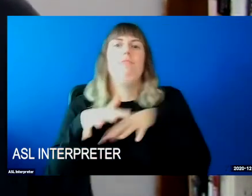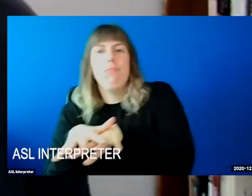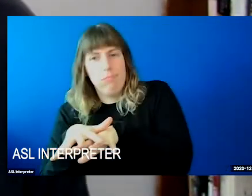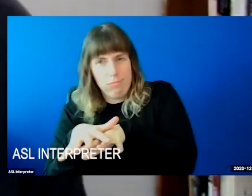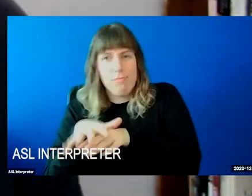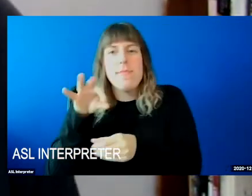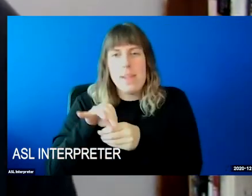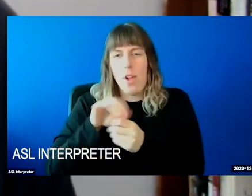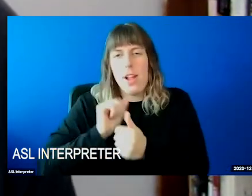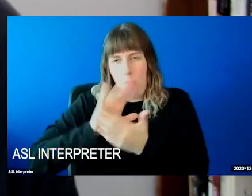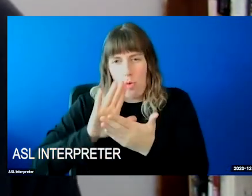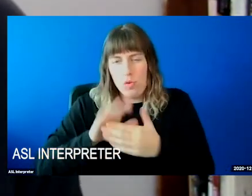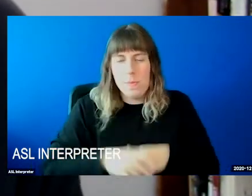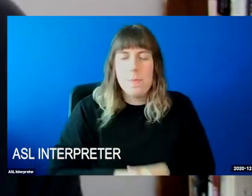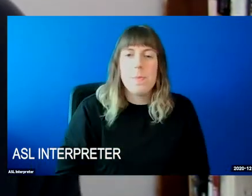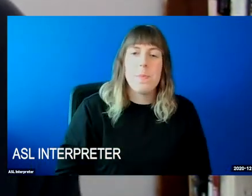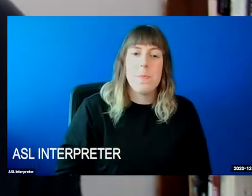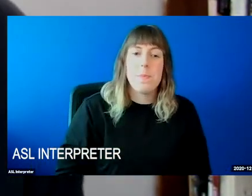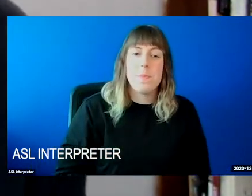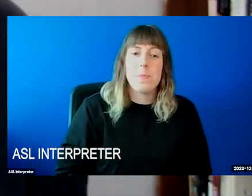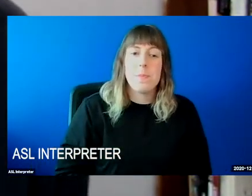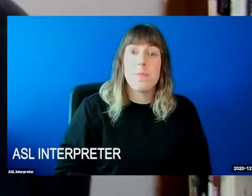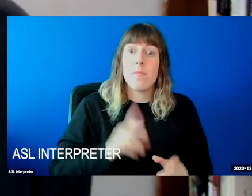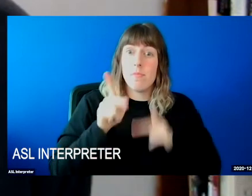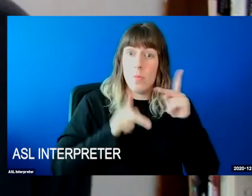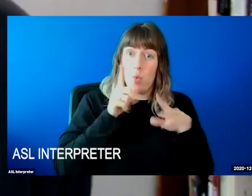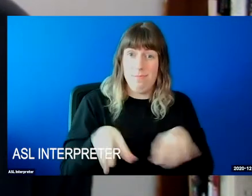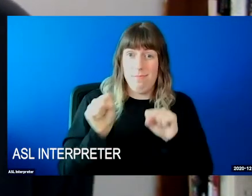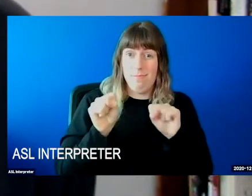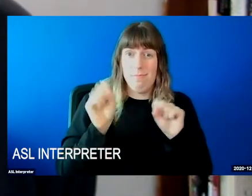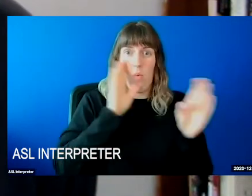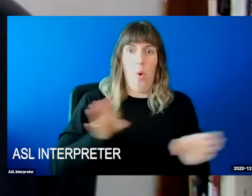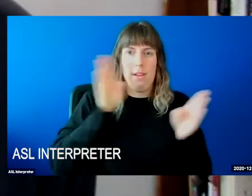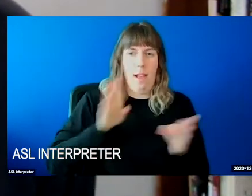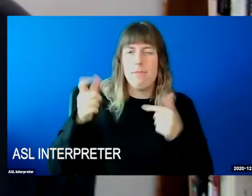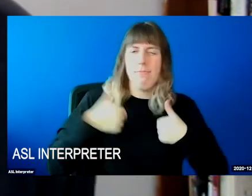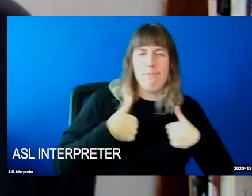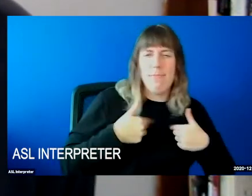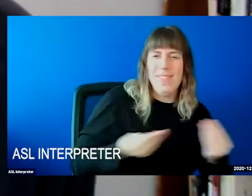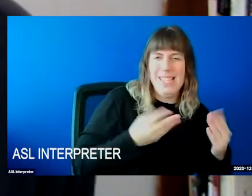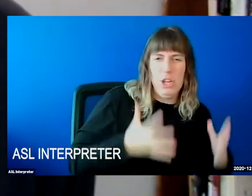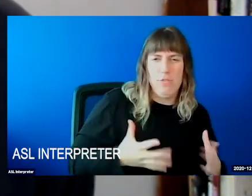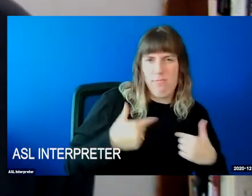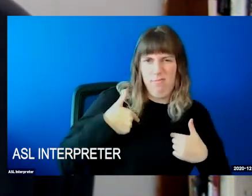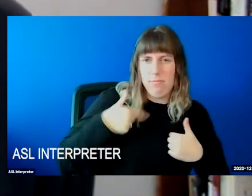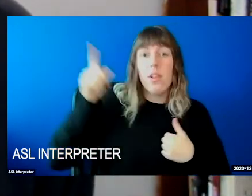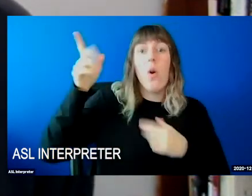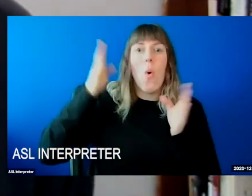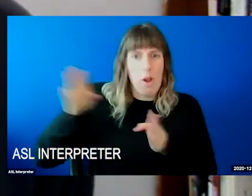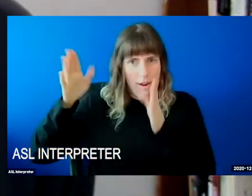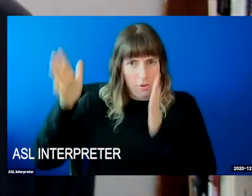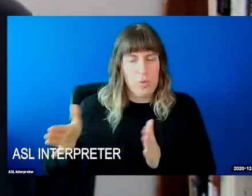a democratic way forward together. And the people who organized that, which wasn't me, I was the facilitator, other people organized it,